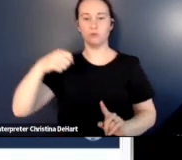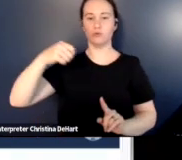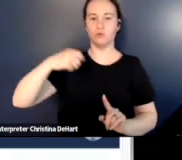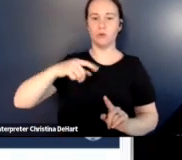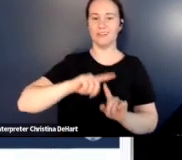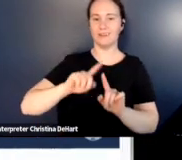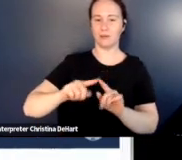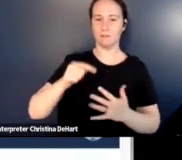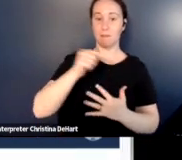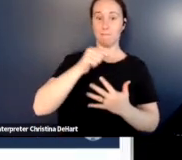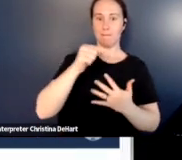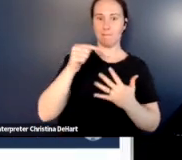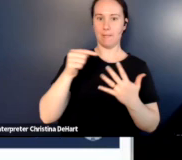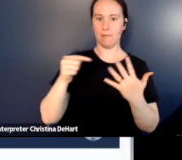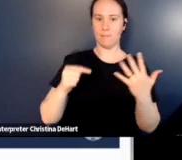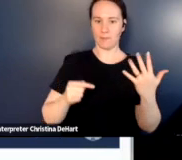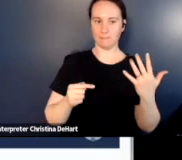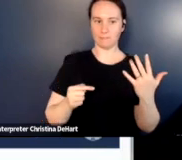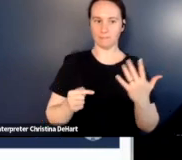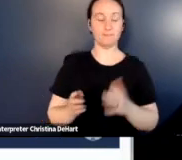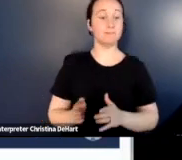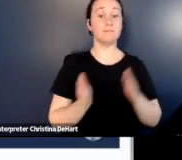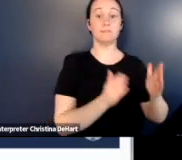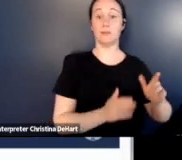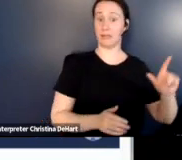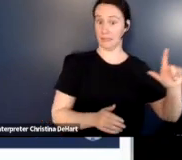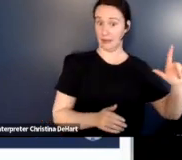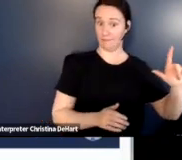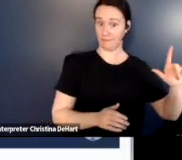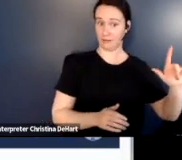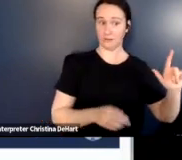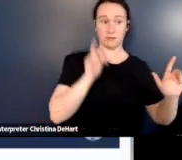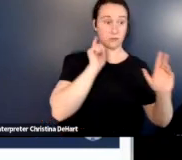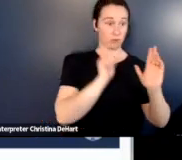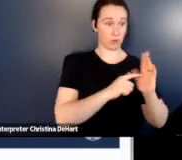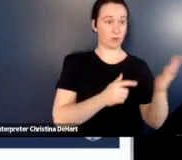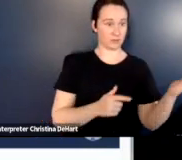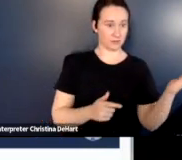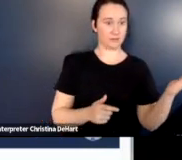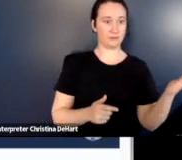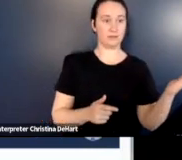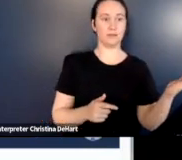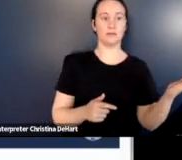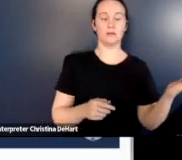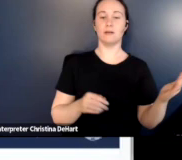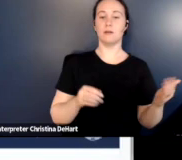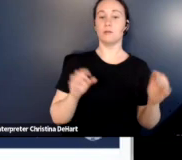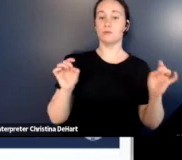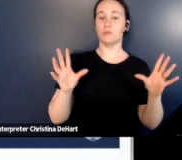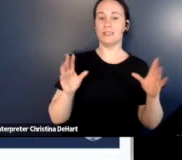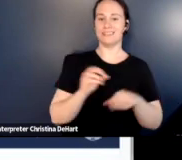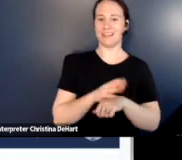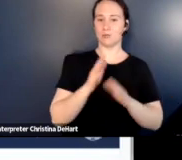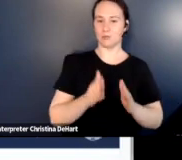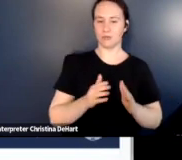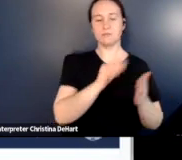Scrolling down a little further, we'll see on the left that we have an area for a crisis counselor to input notes at any